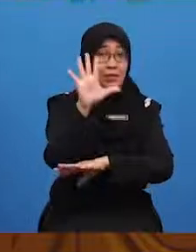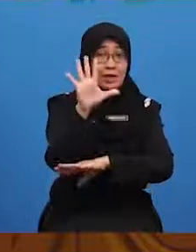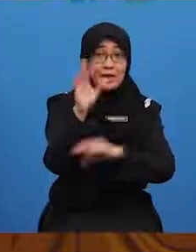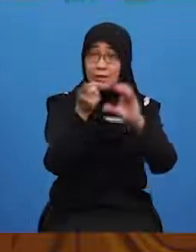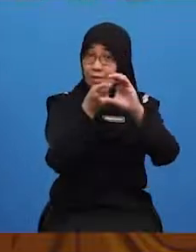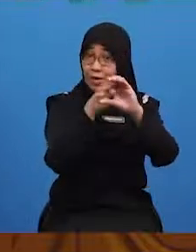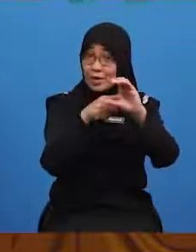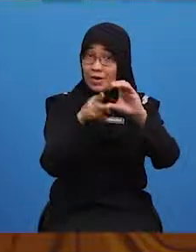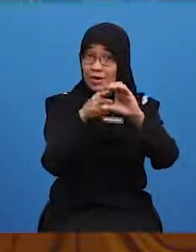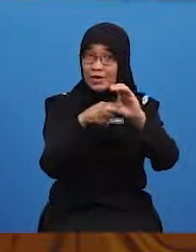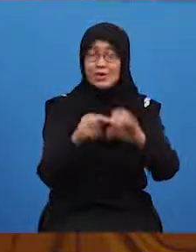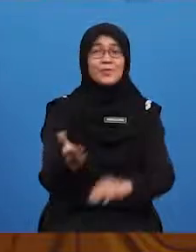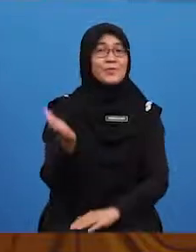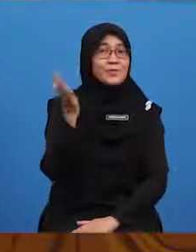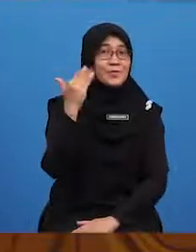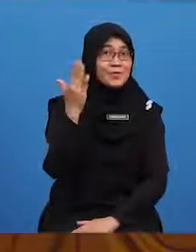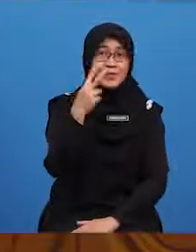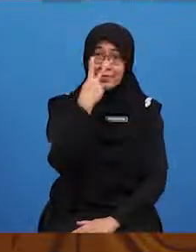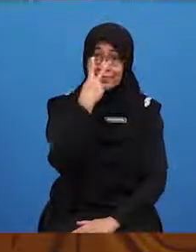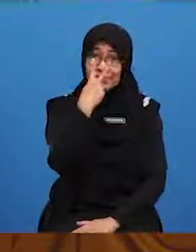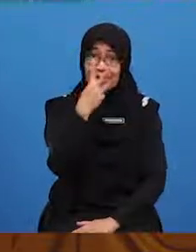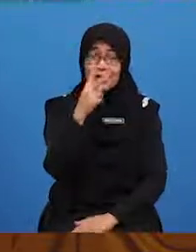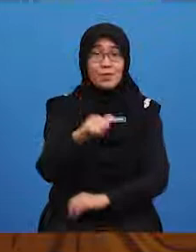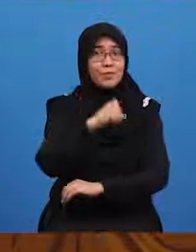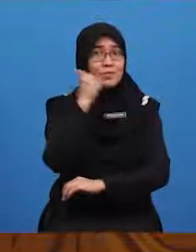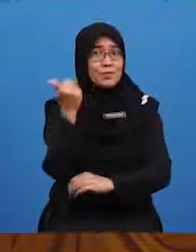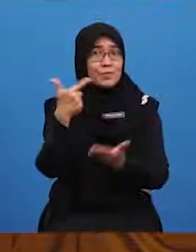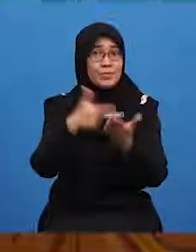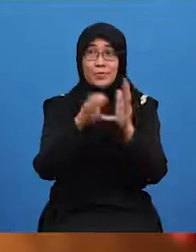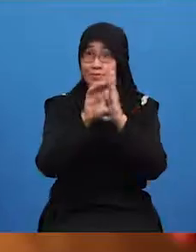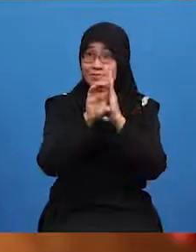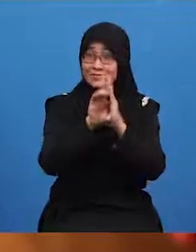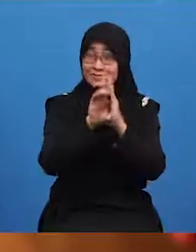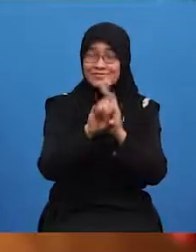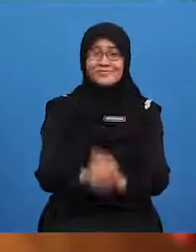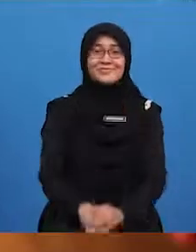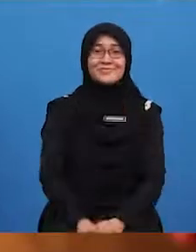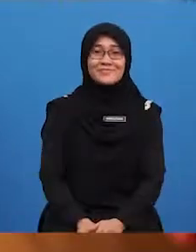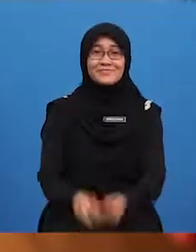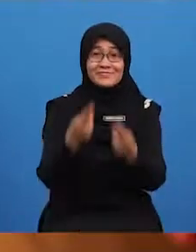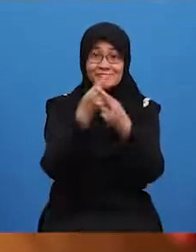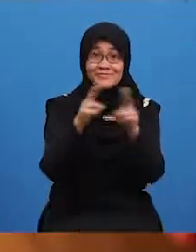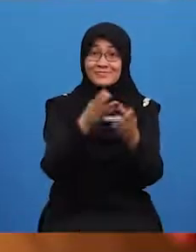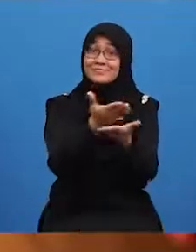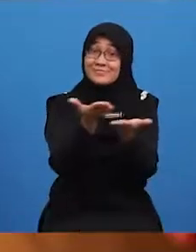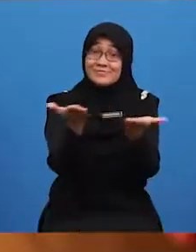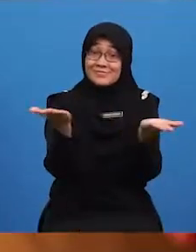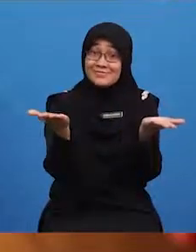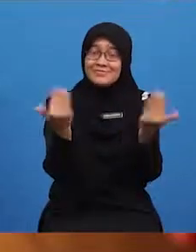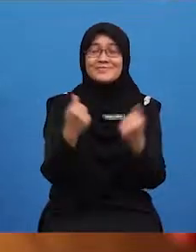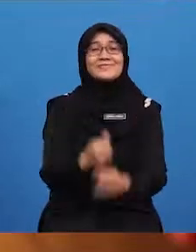pointing at 5. So, it's 5 o'clock. Let's take a look at another